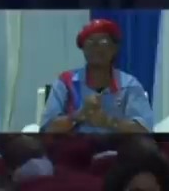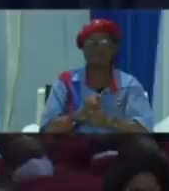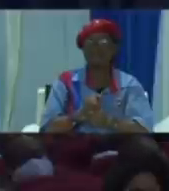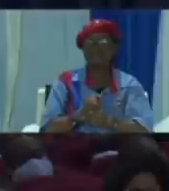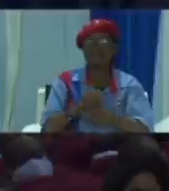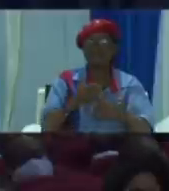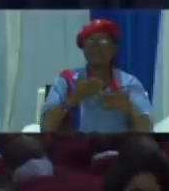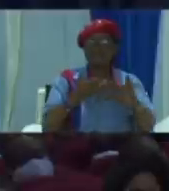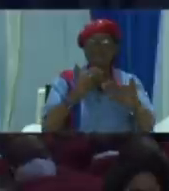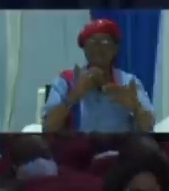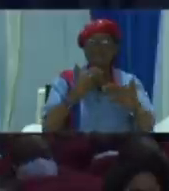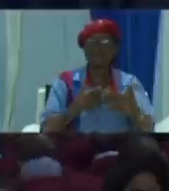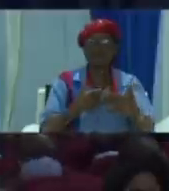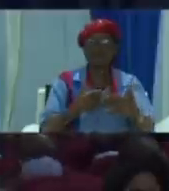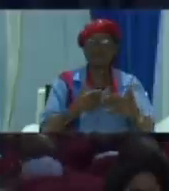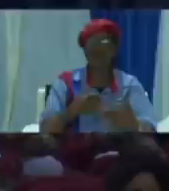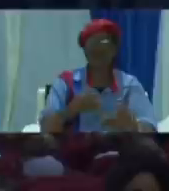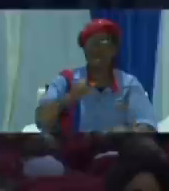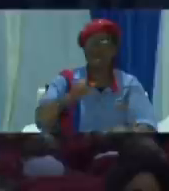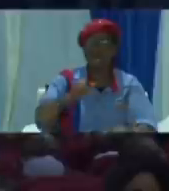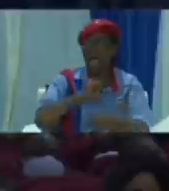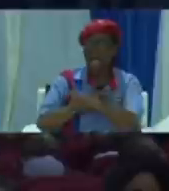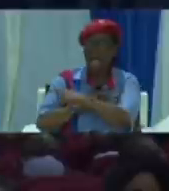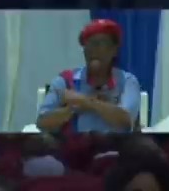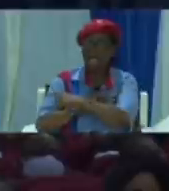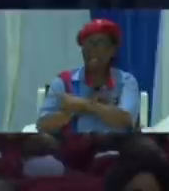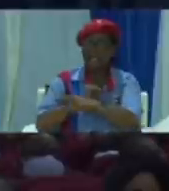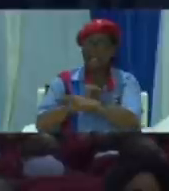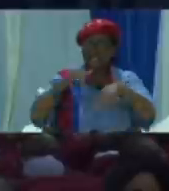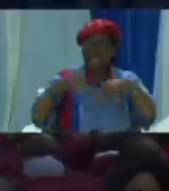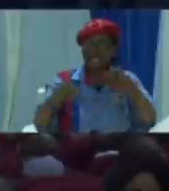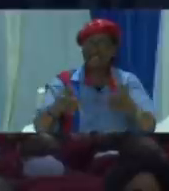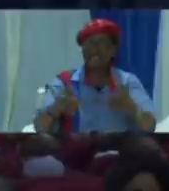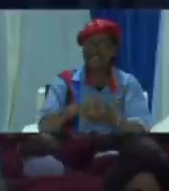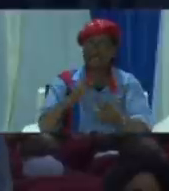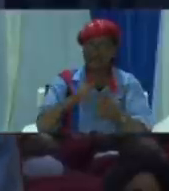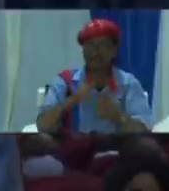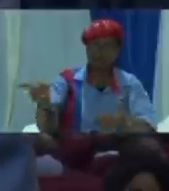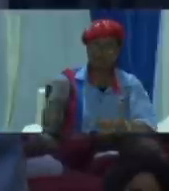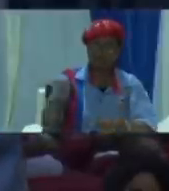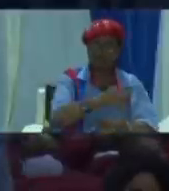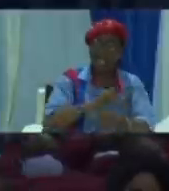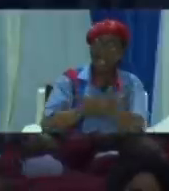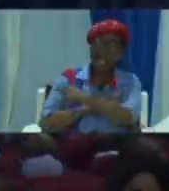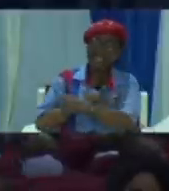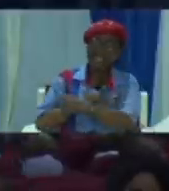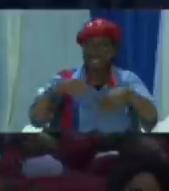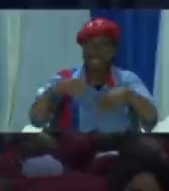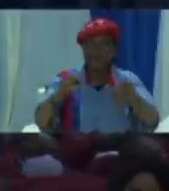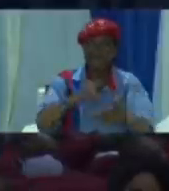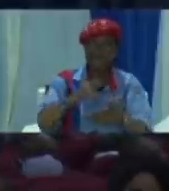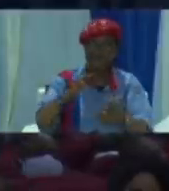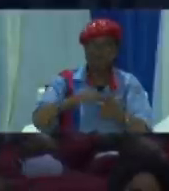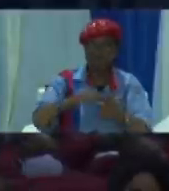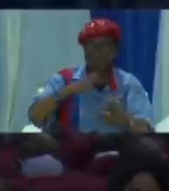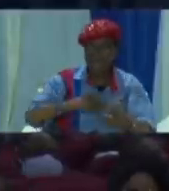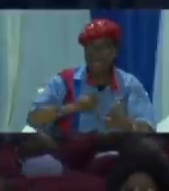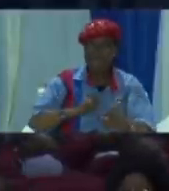before I give it to you, I'm giving it to myself. Se to fi fun o ma fi fara mi na. And I'm